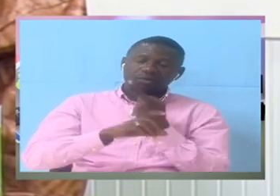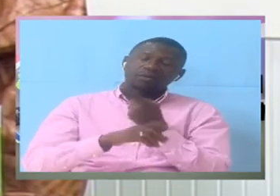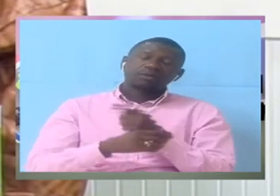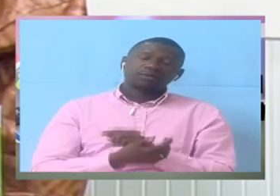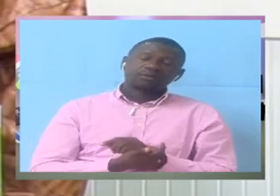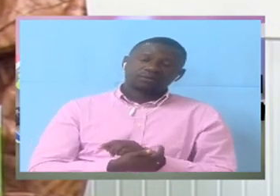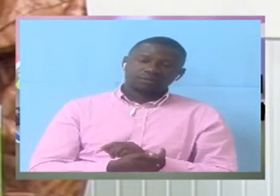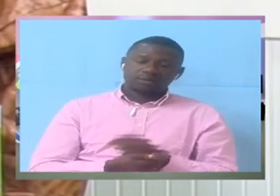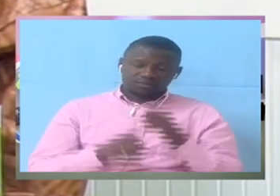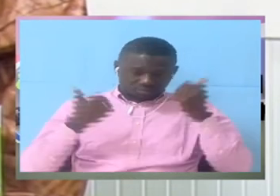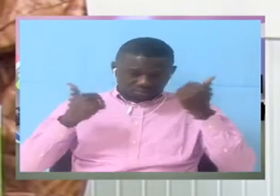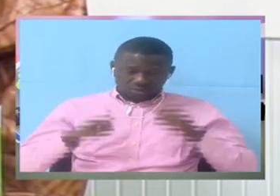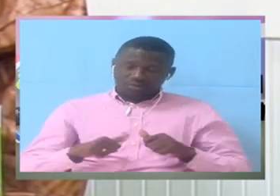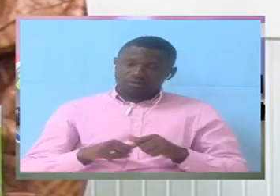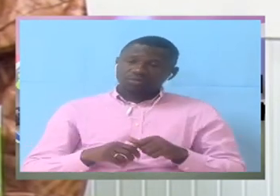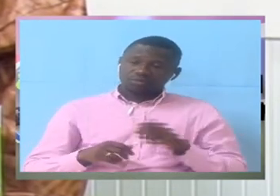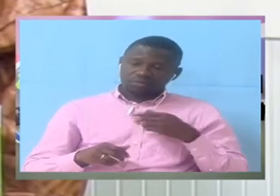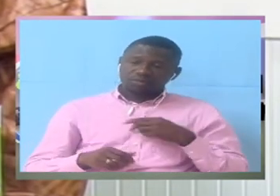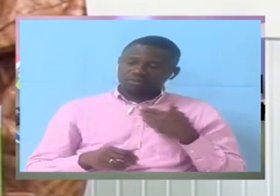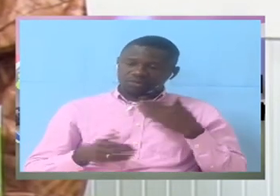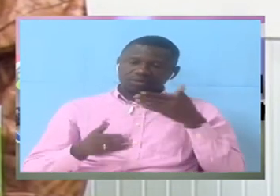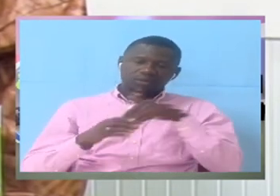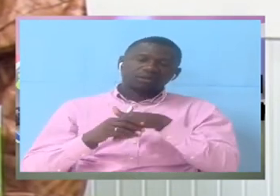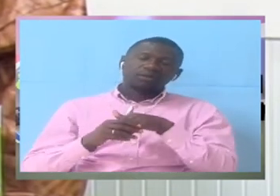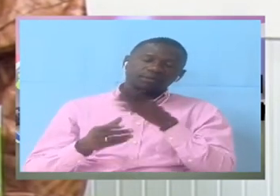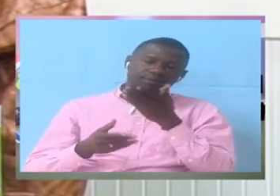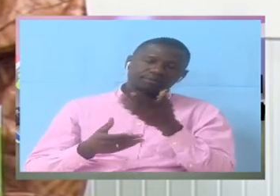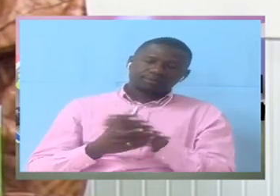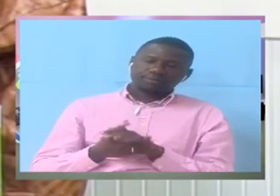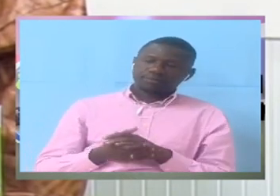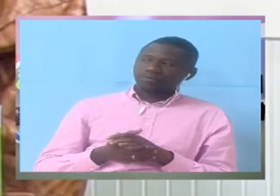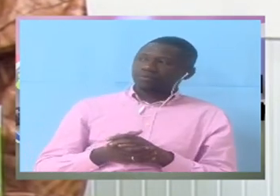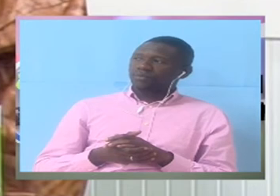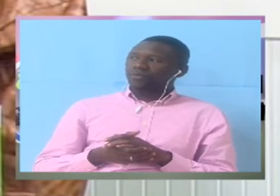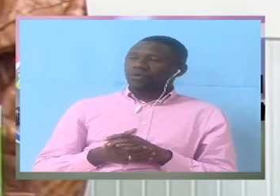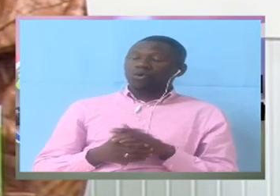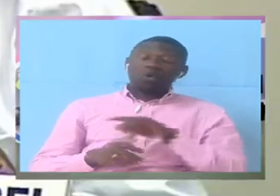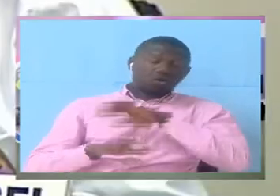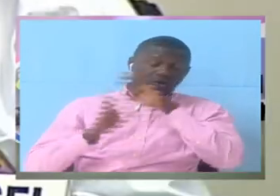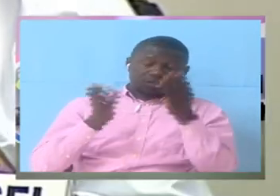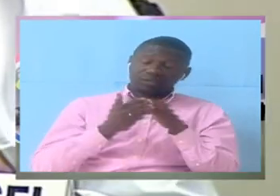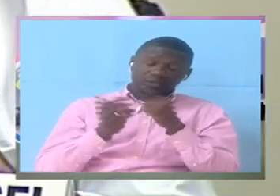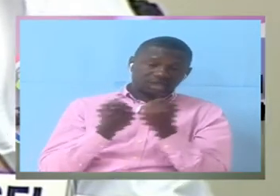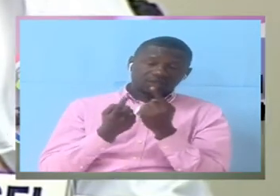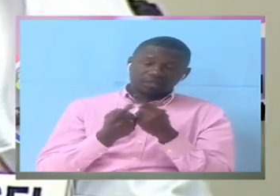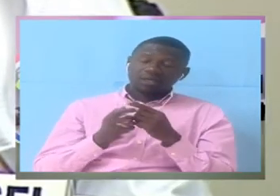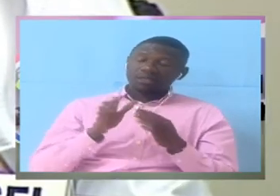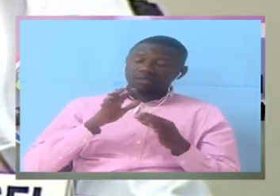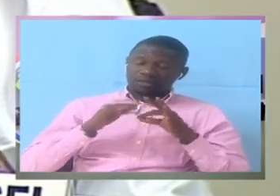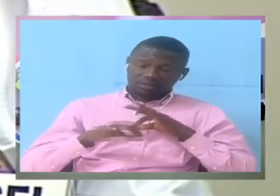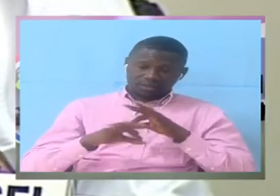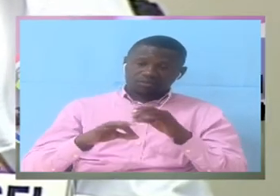It could be, but I have not seen them. But all these things are interesting. But let's move to the more important points.